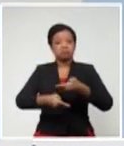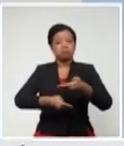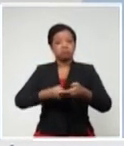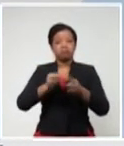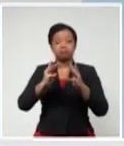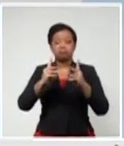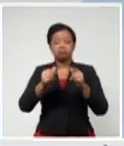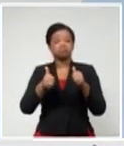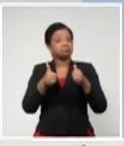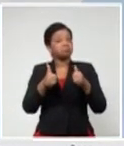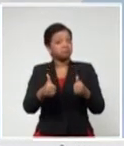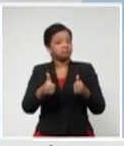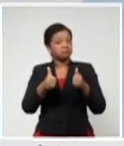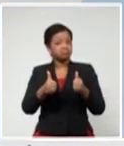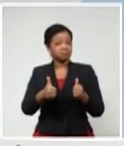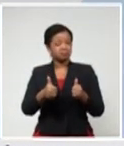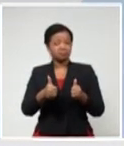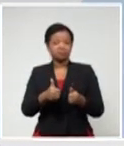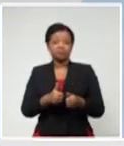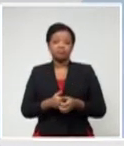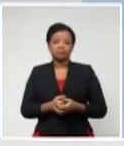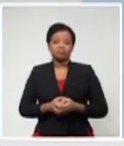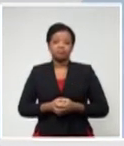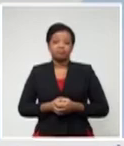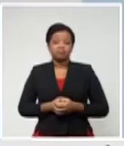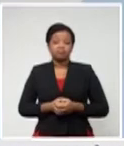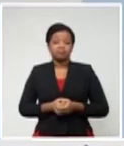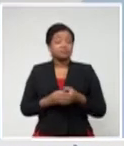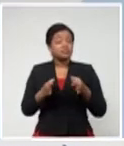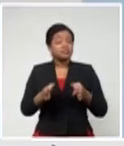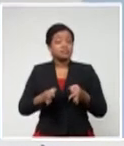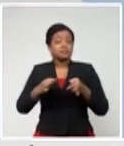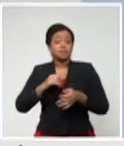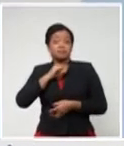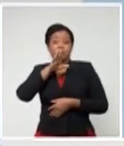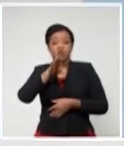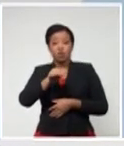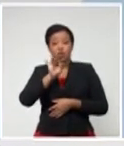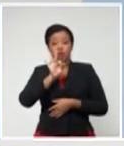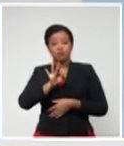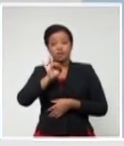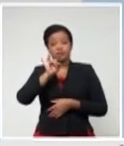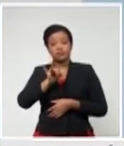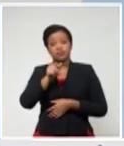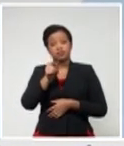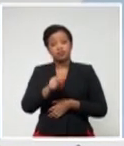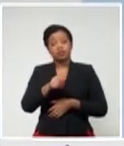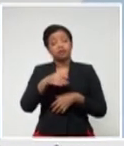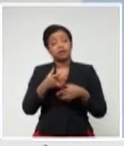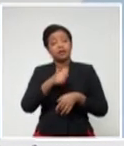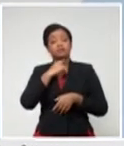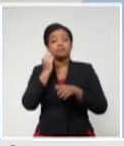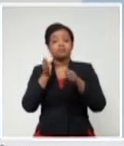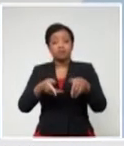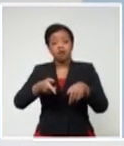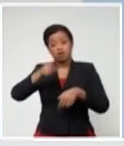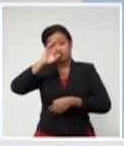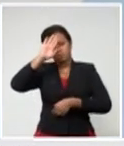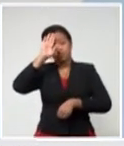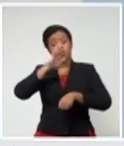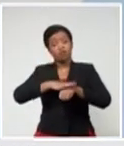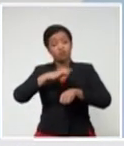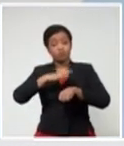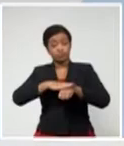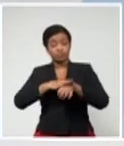there have been 87 COVID-19 related fatalities in Cuba since the pandemic began. There have been no deaths